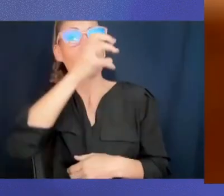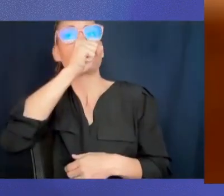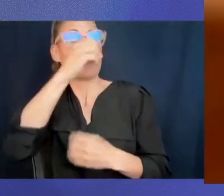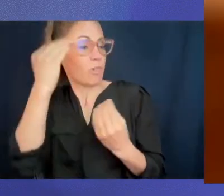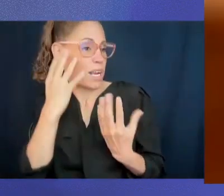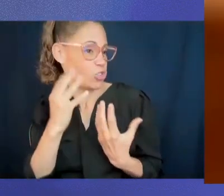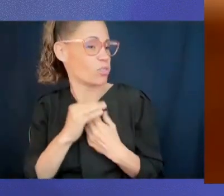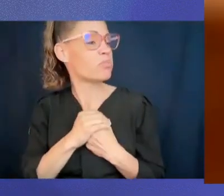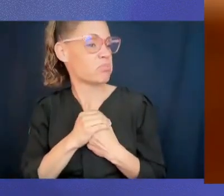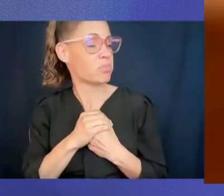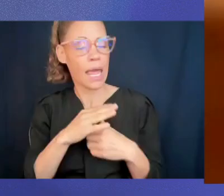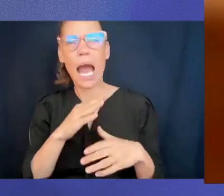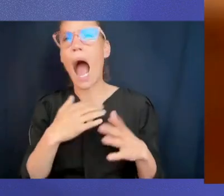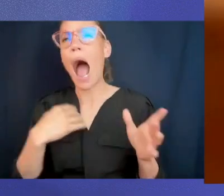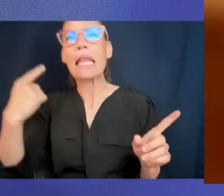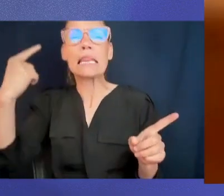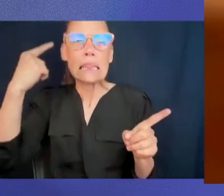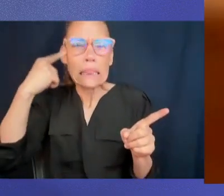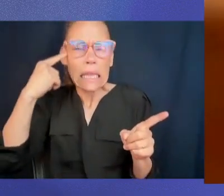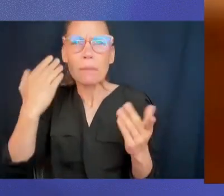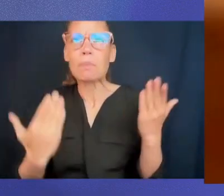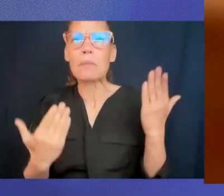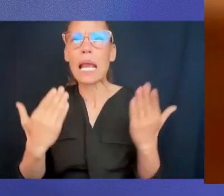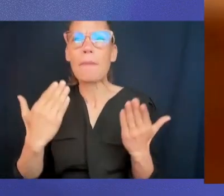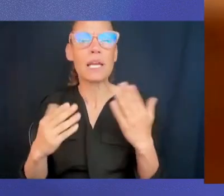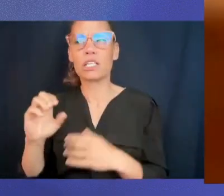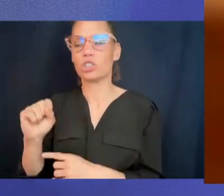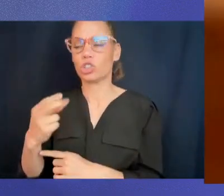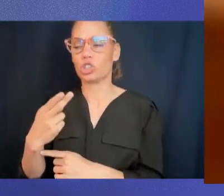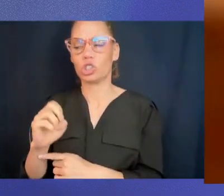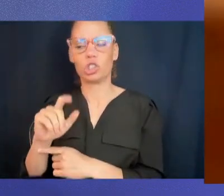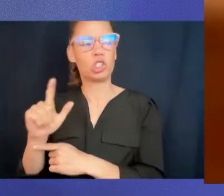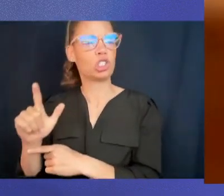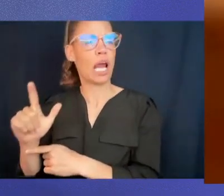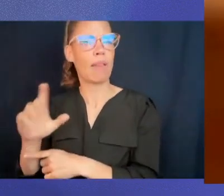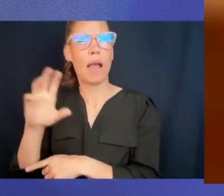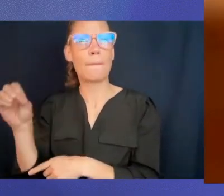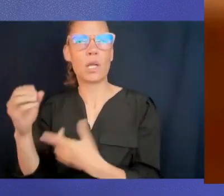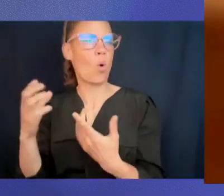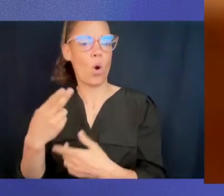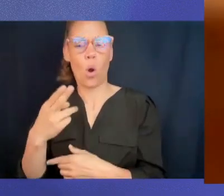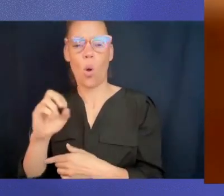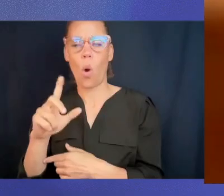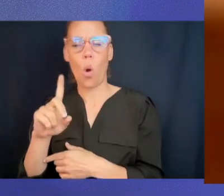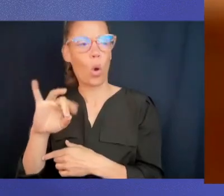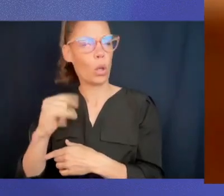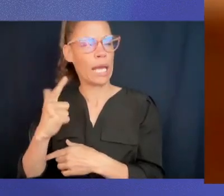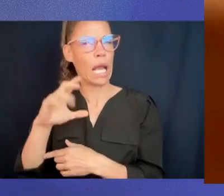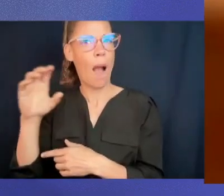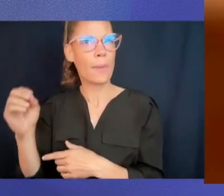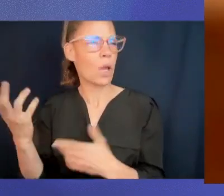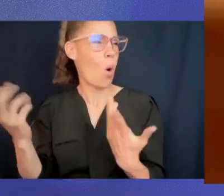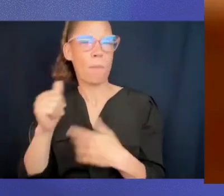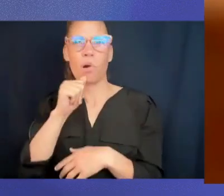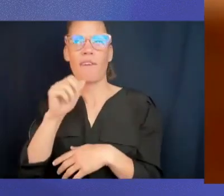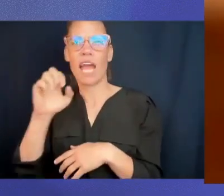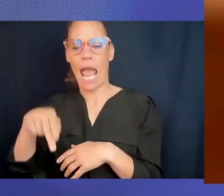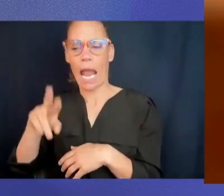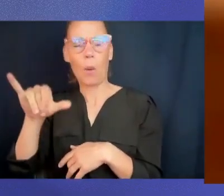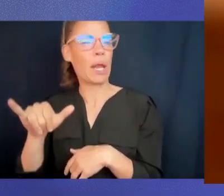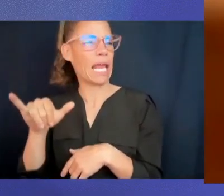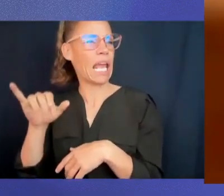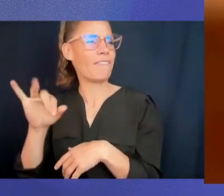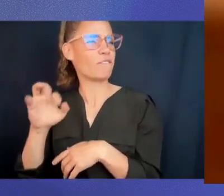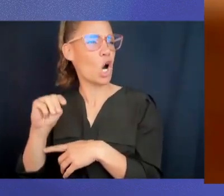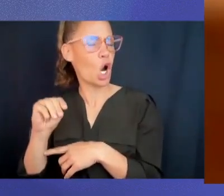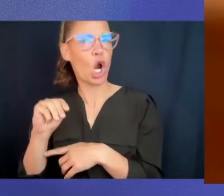I think it might be a shell company of a holding company of a private equity firm in a joint venture with a